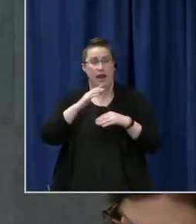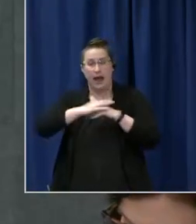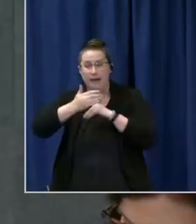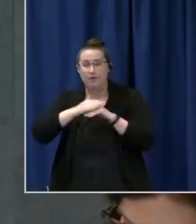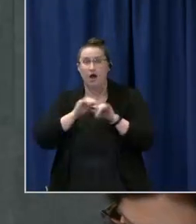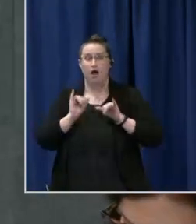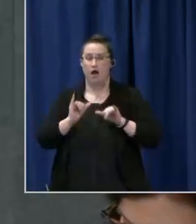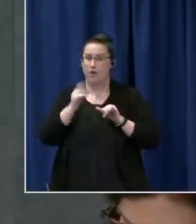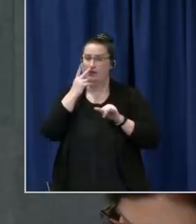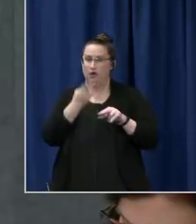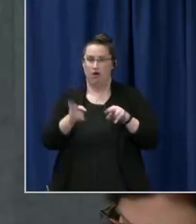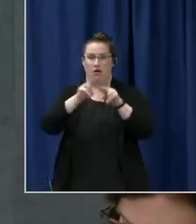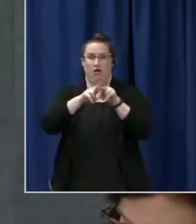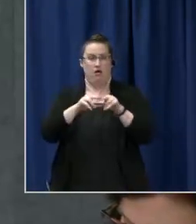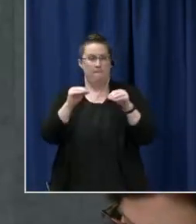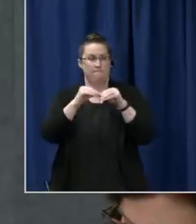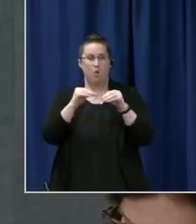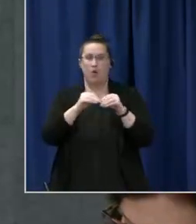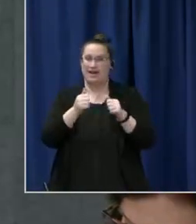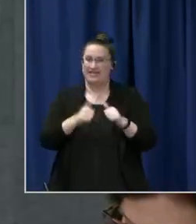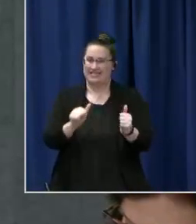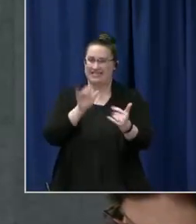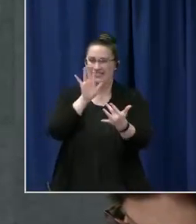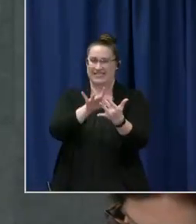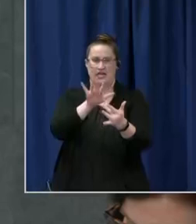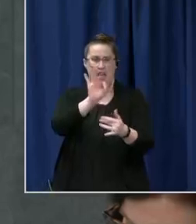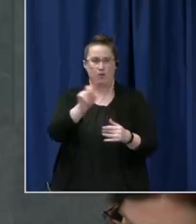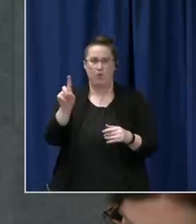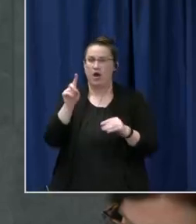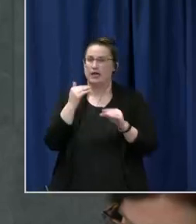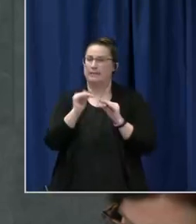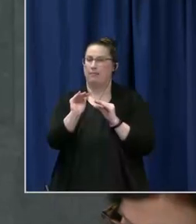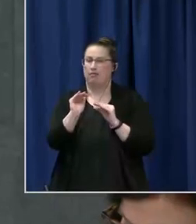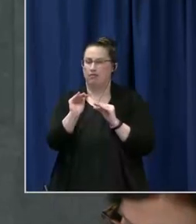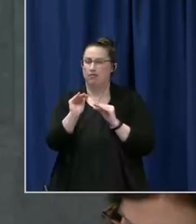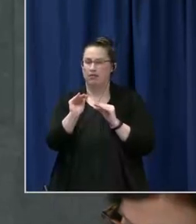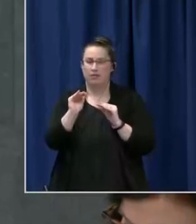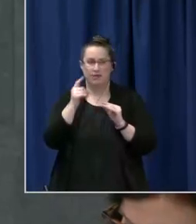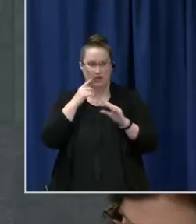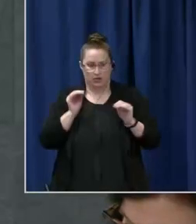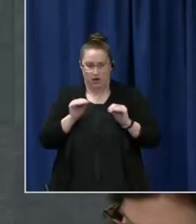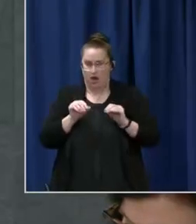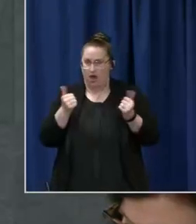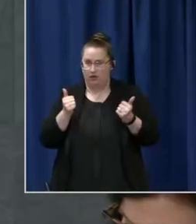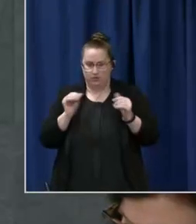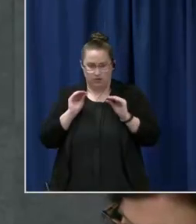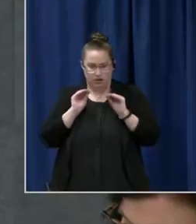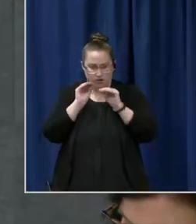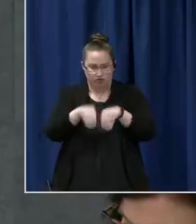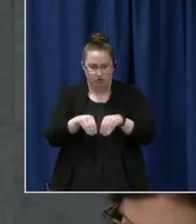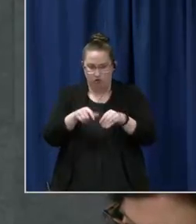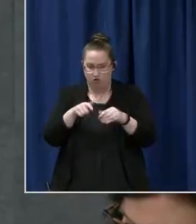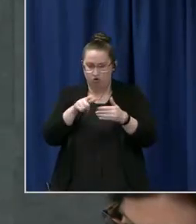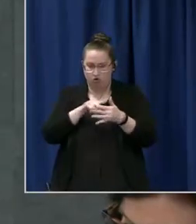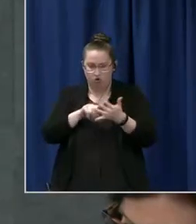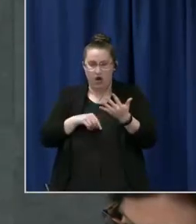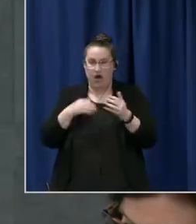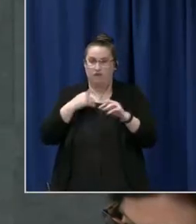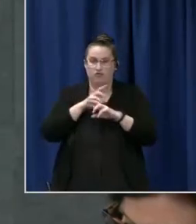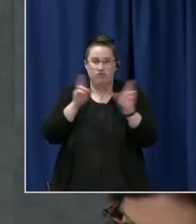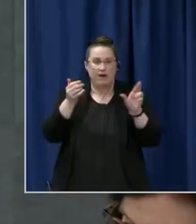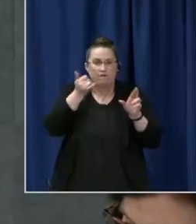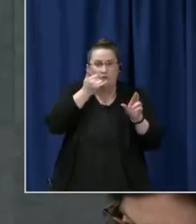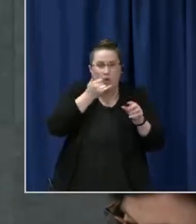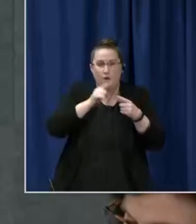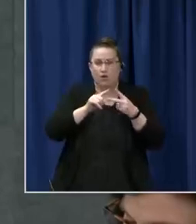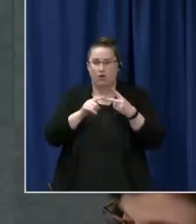saw an uptick of them attempting to reach 911 by email because they didn't have anything installed on the device, or a cell or telephone